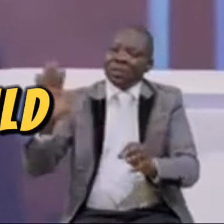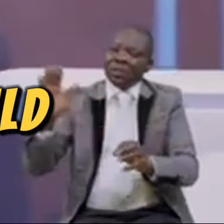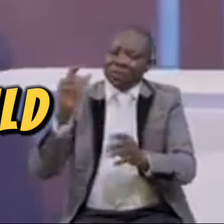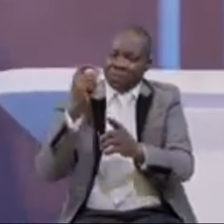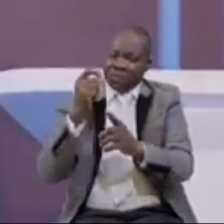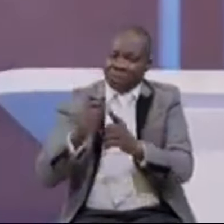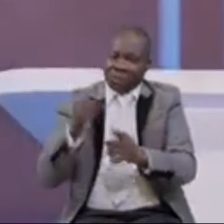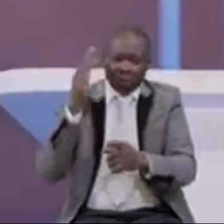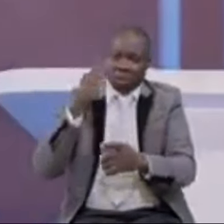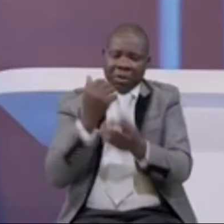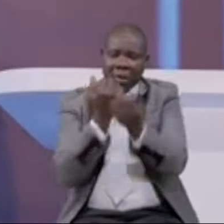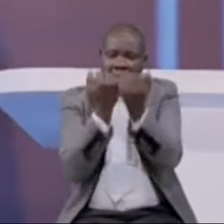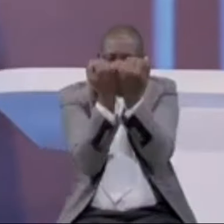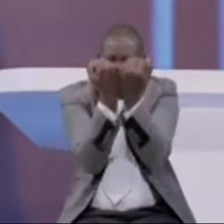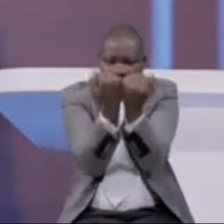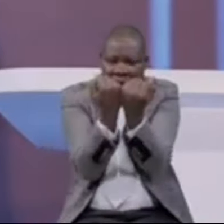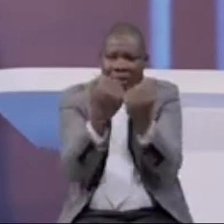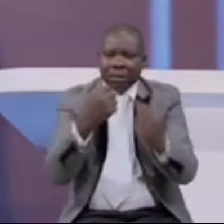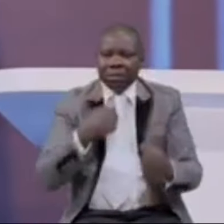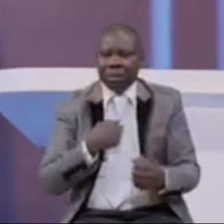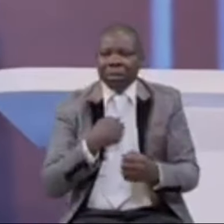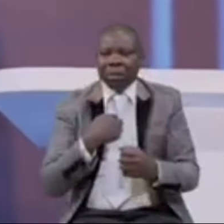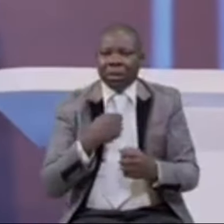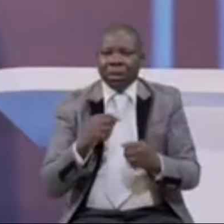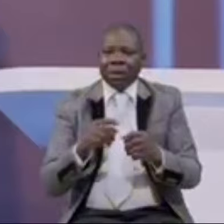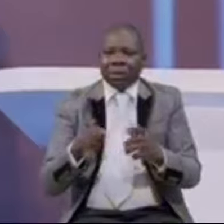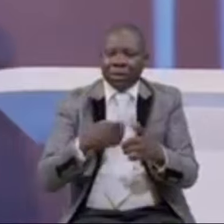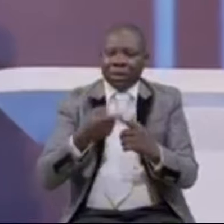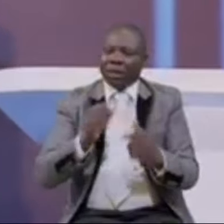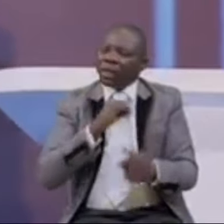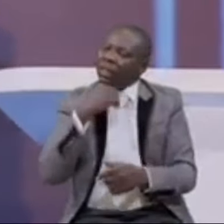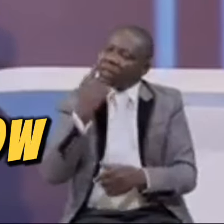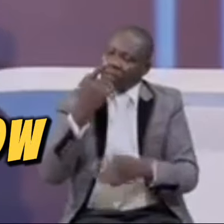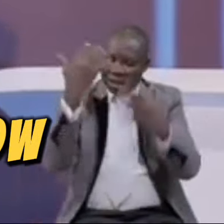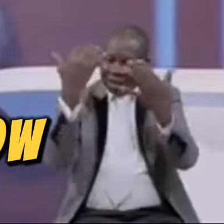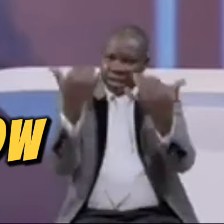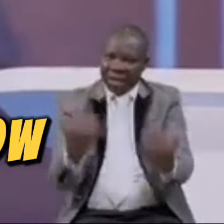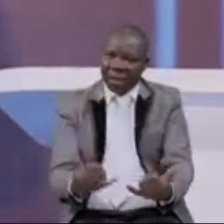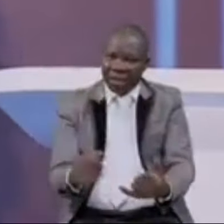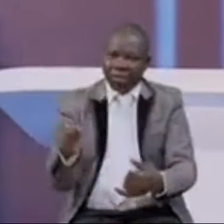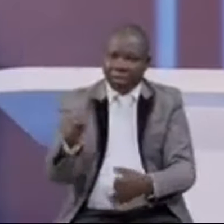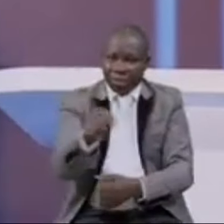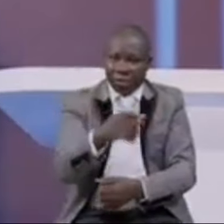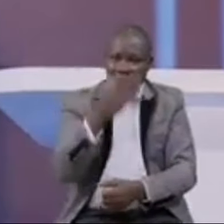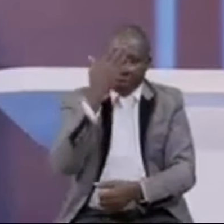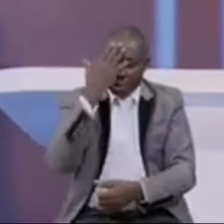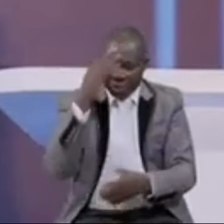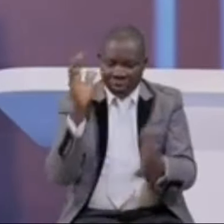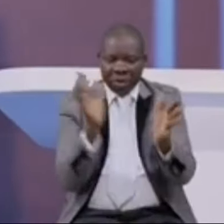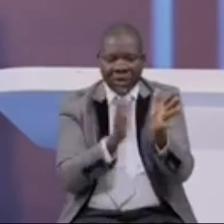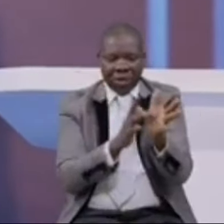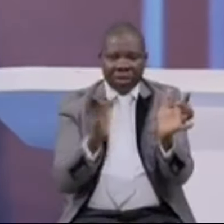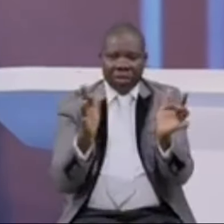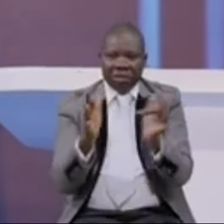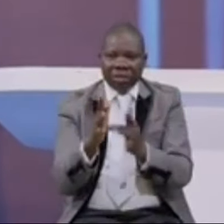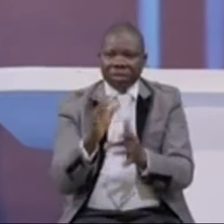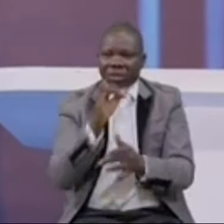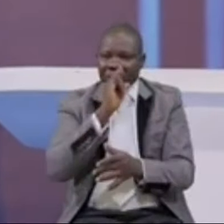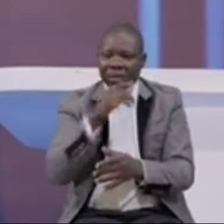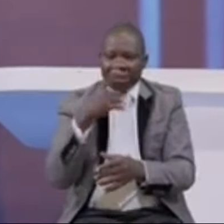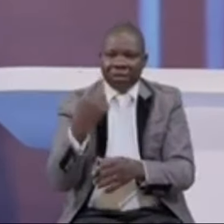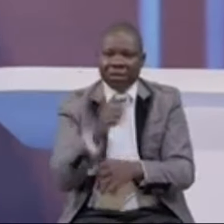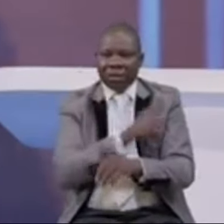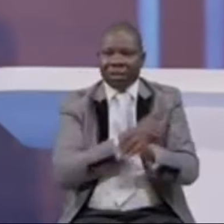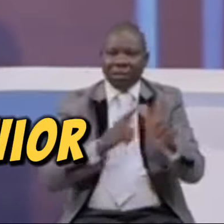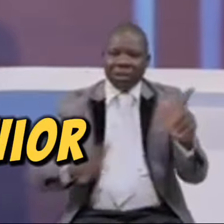me. And then I say, now you know Jesus is the